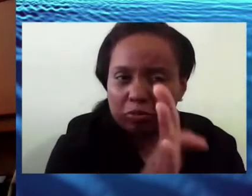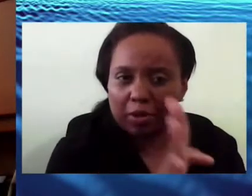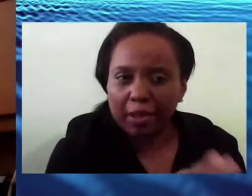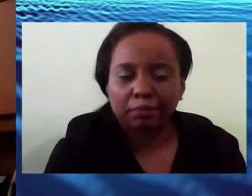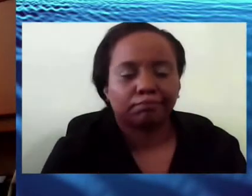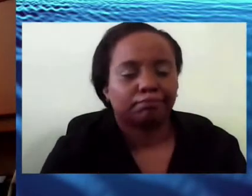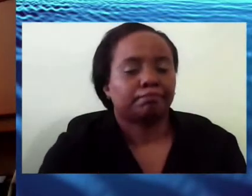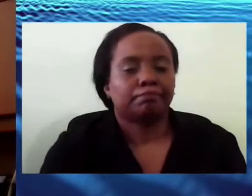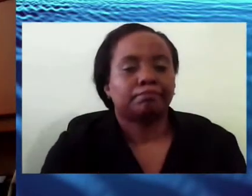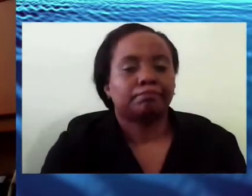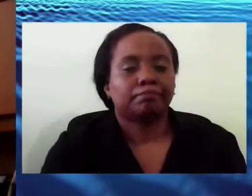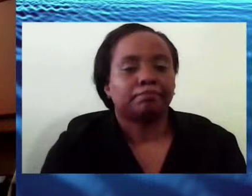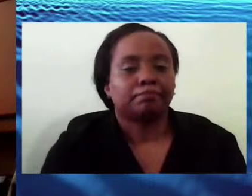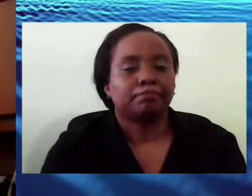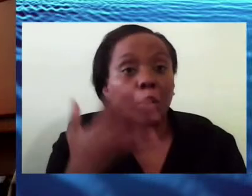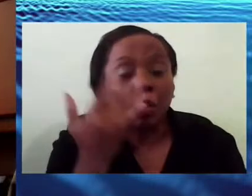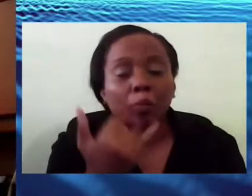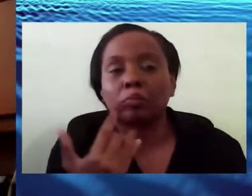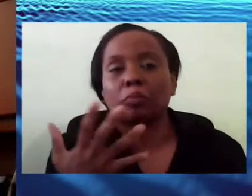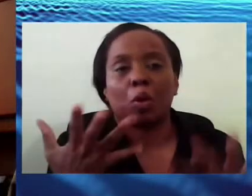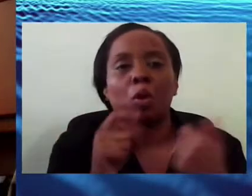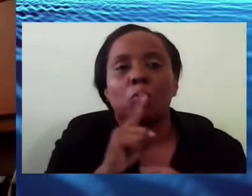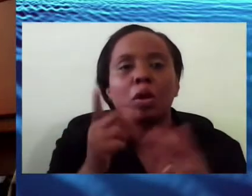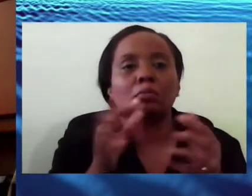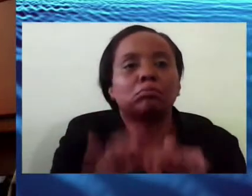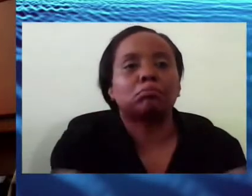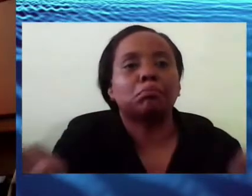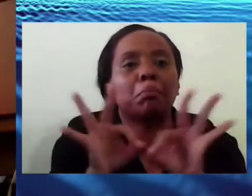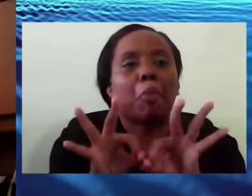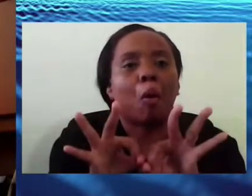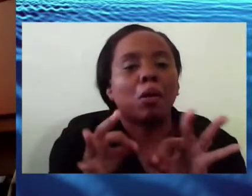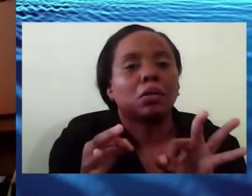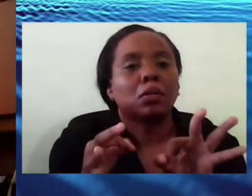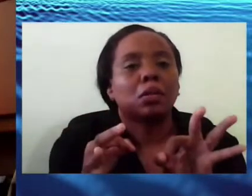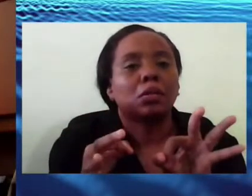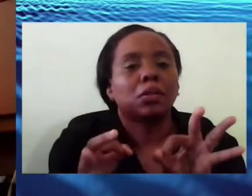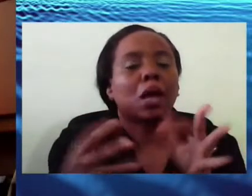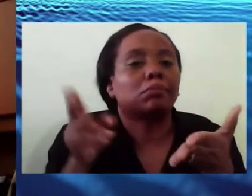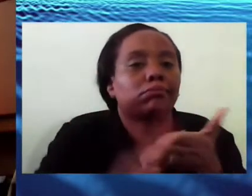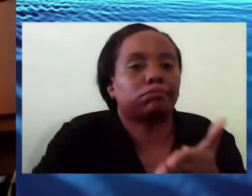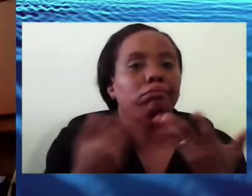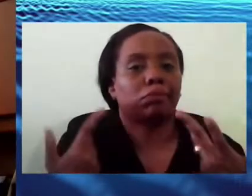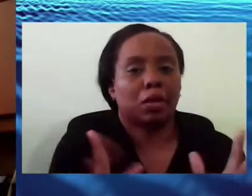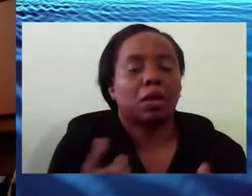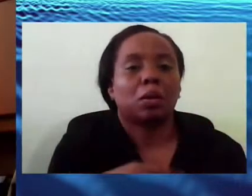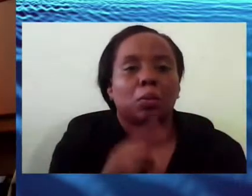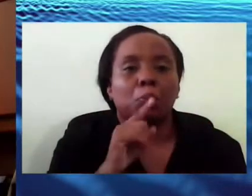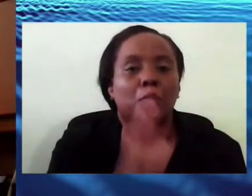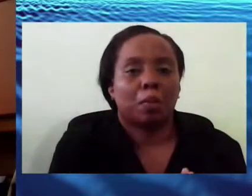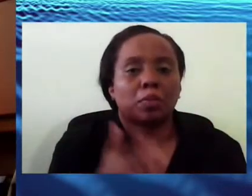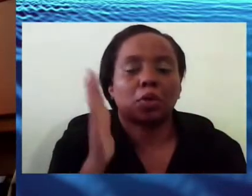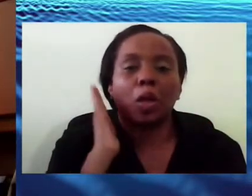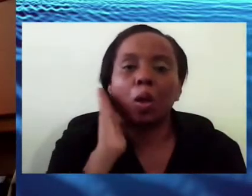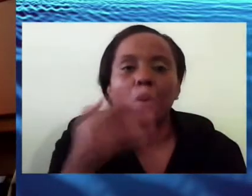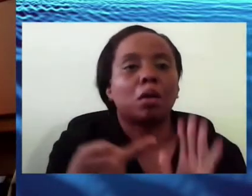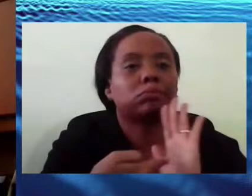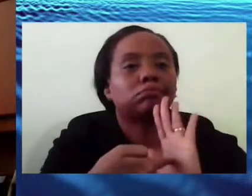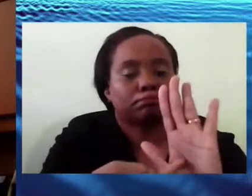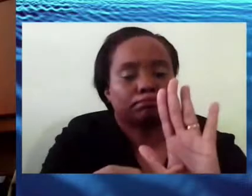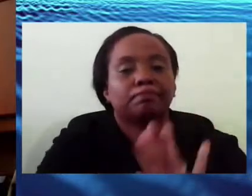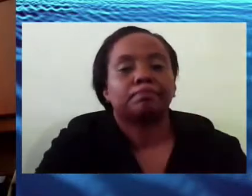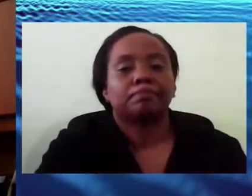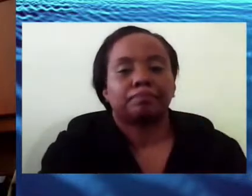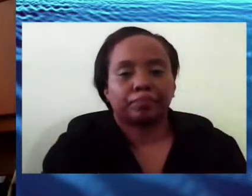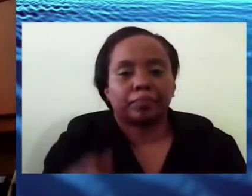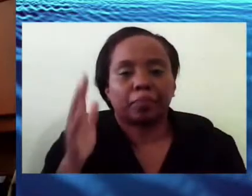attention so that we can get this very important transaction finalized. And we of course give the commitment that it will be done transparently and that there will